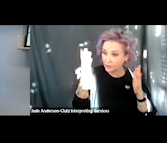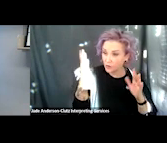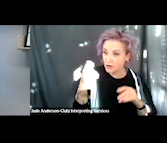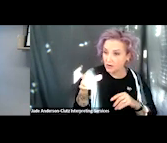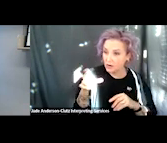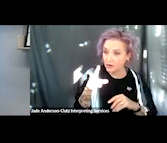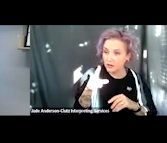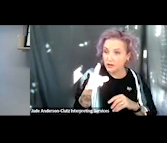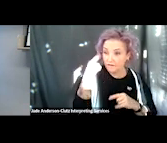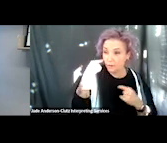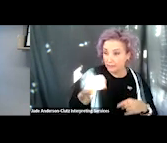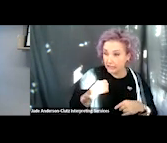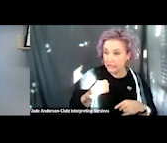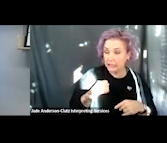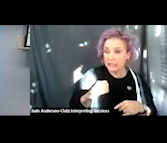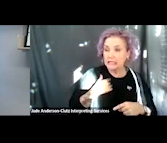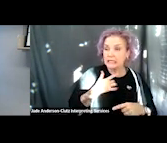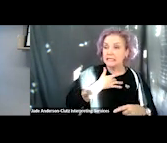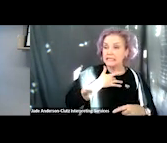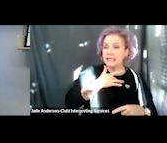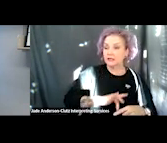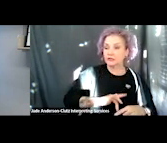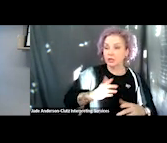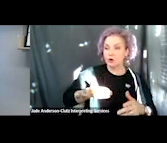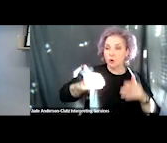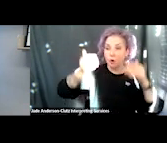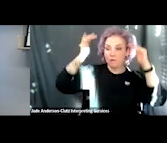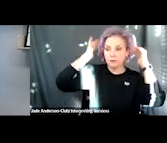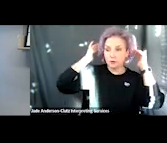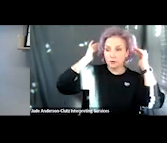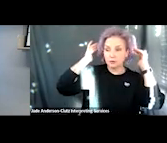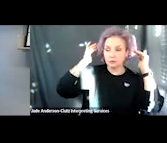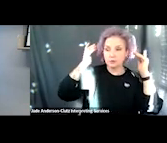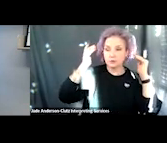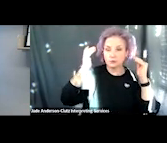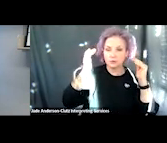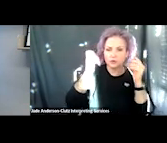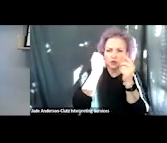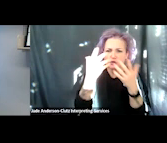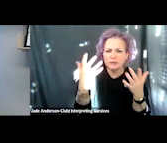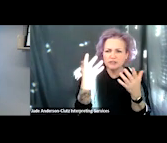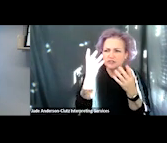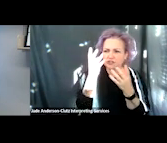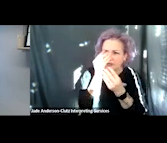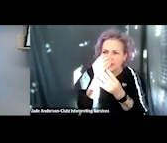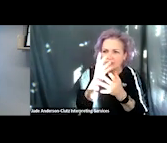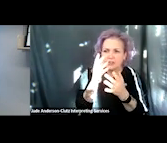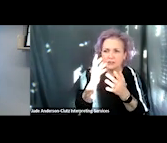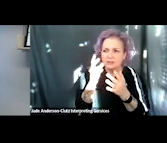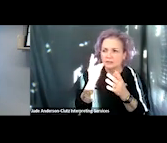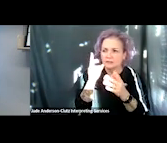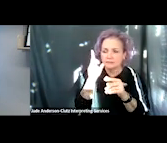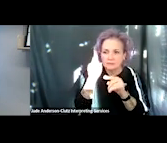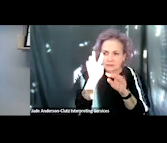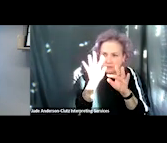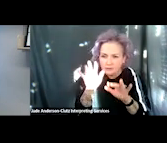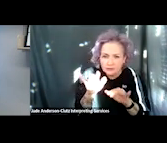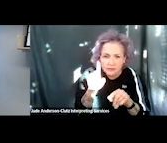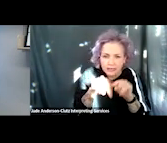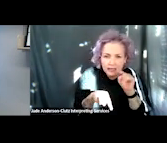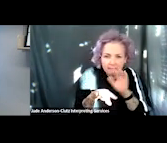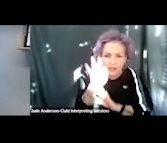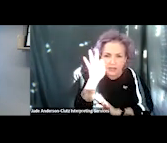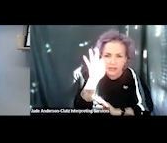sensory overload, which is, there's so much going on that it's hard to actually focus and try to find Waldo. And if you're wondering, he's right here in the